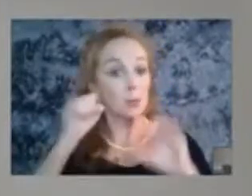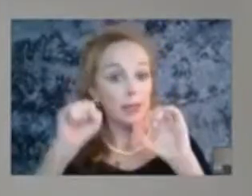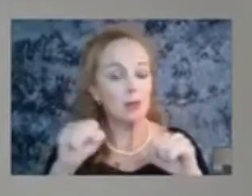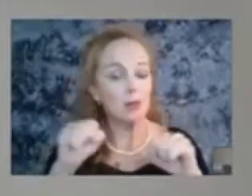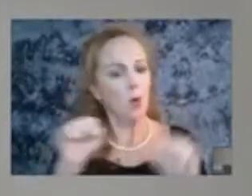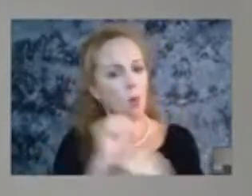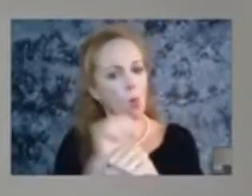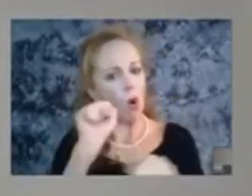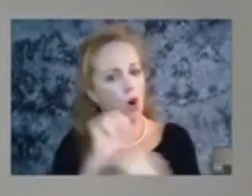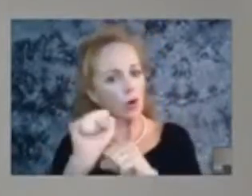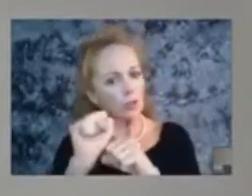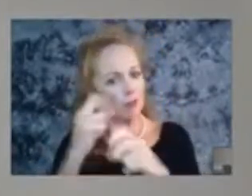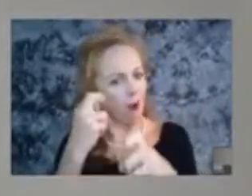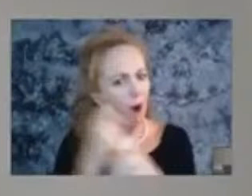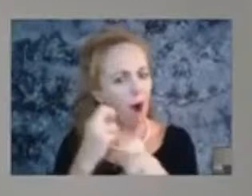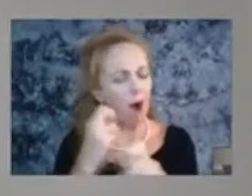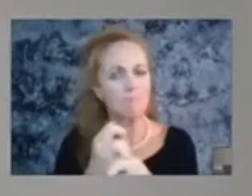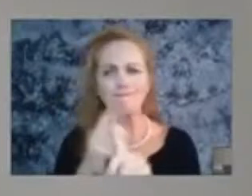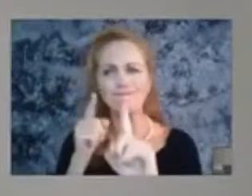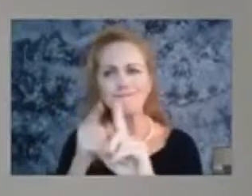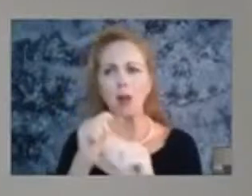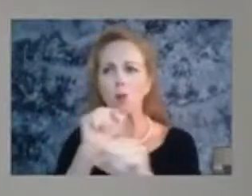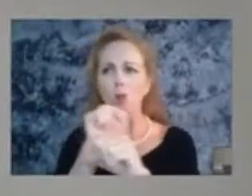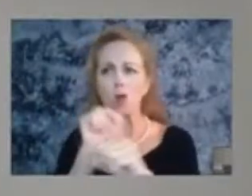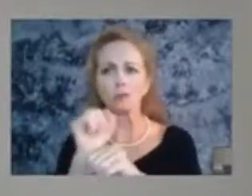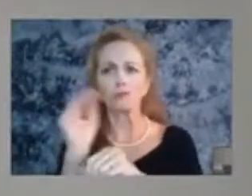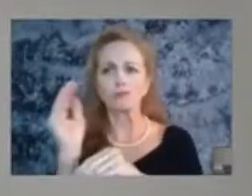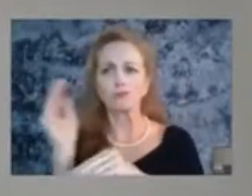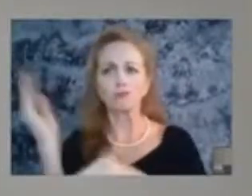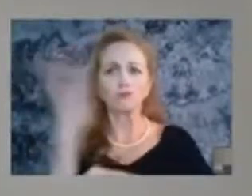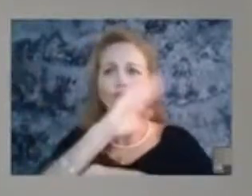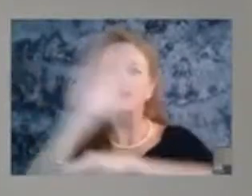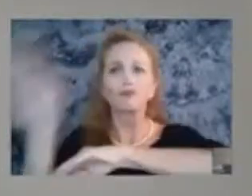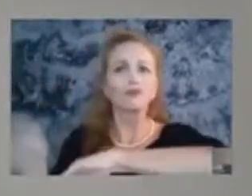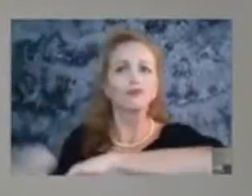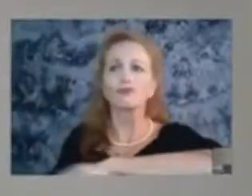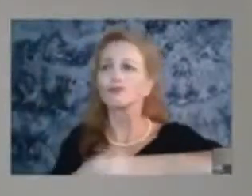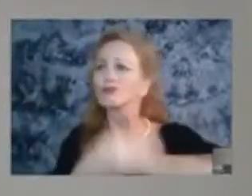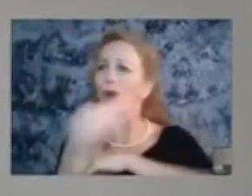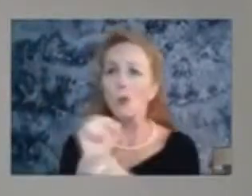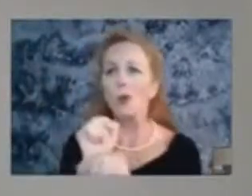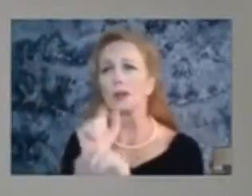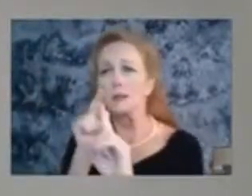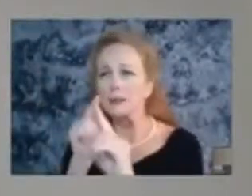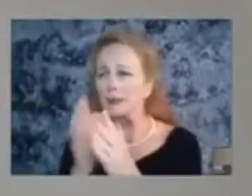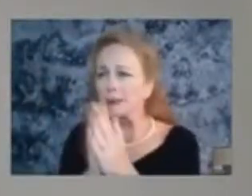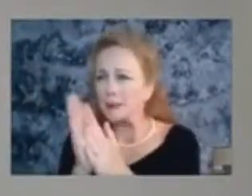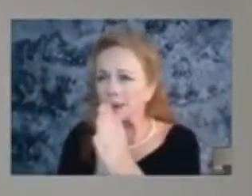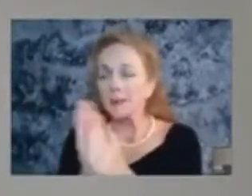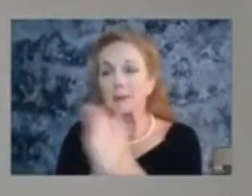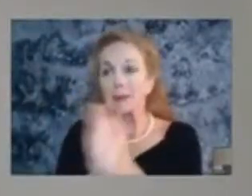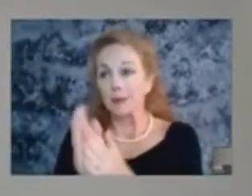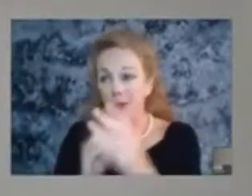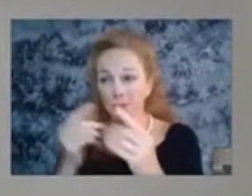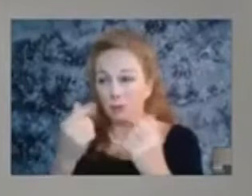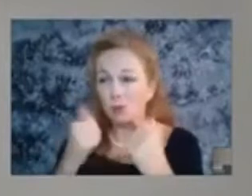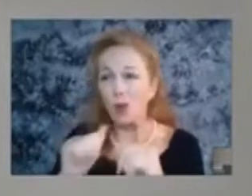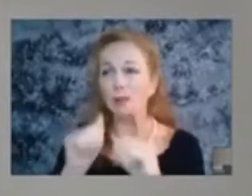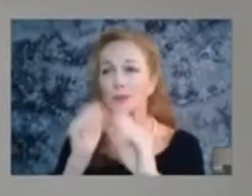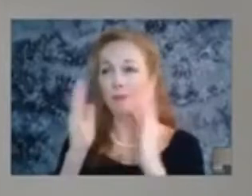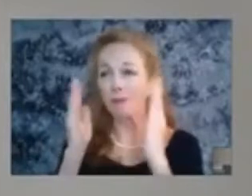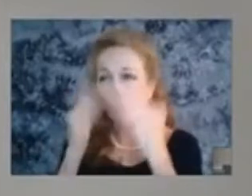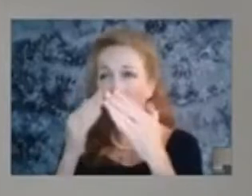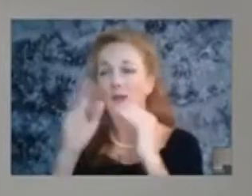hard. We're working night and day to make certain that we've got it as quality as we can.